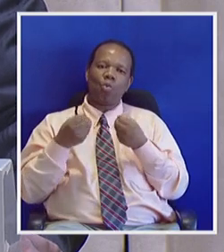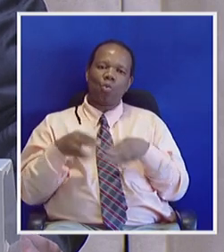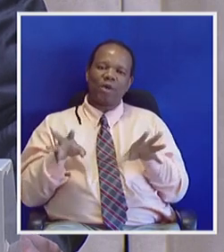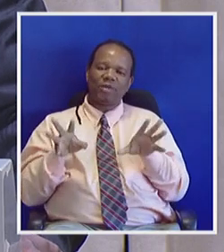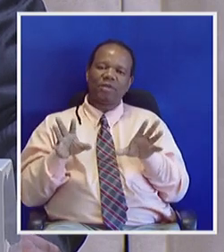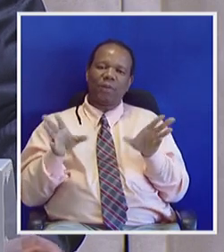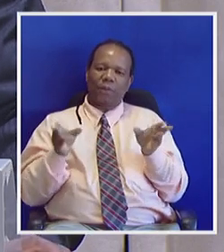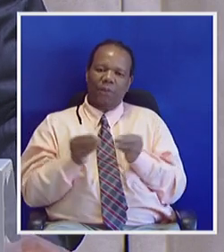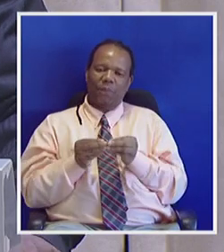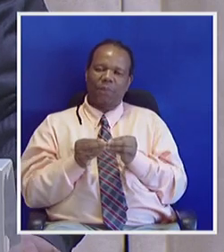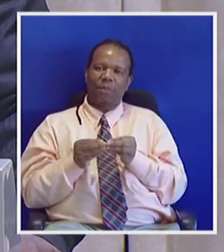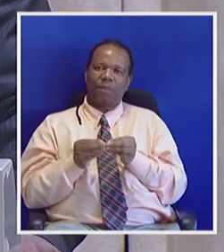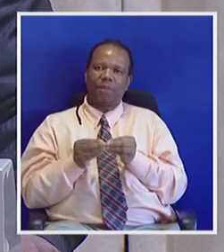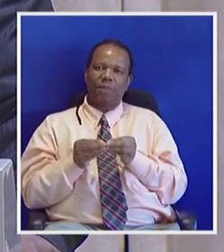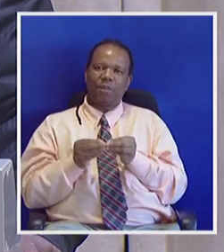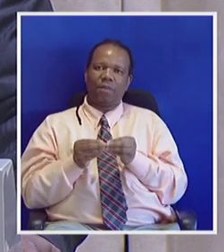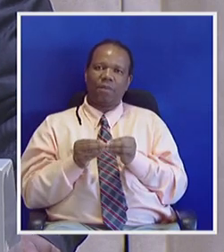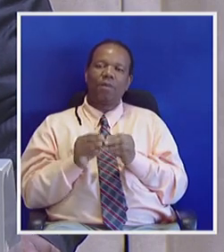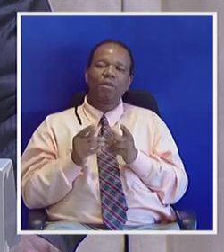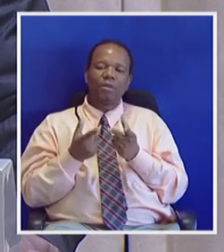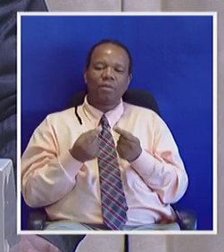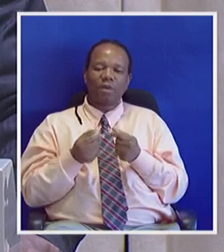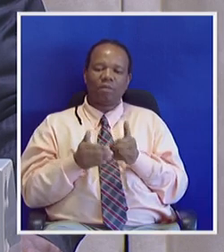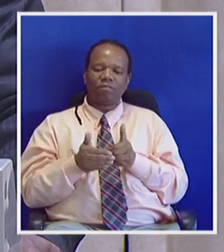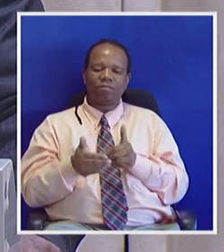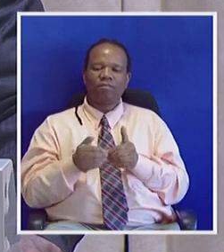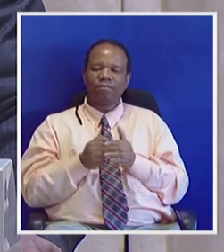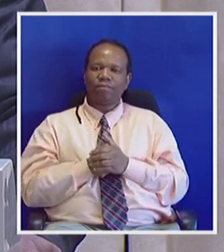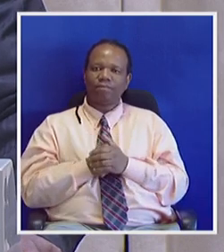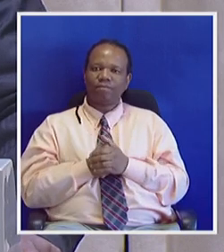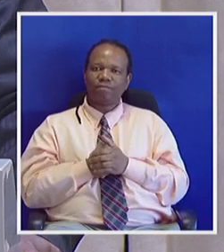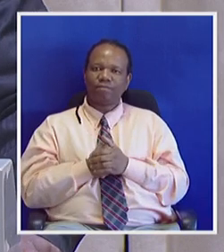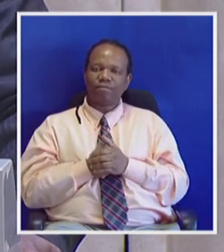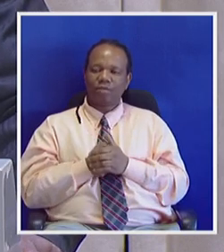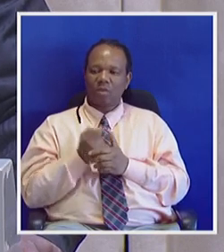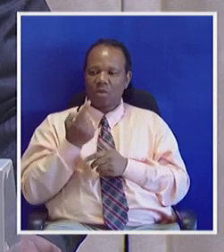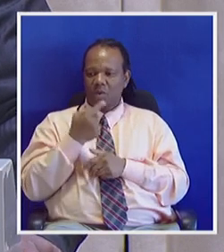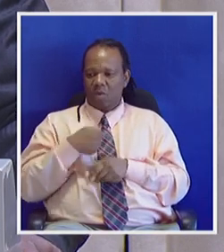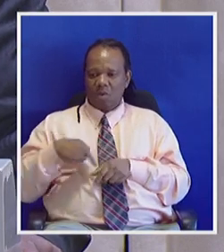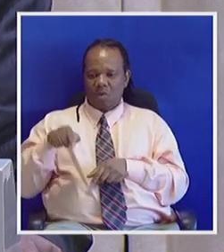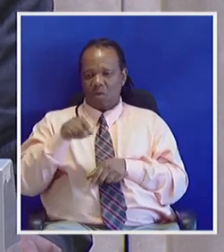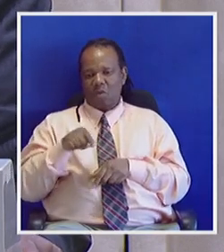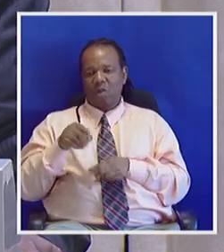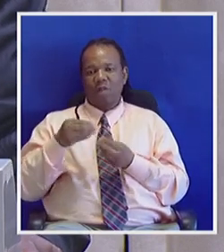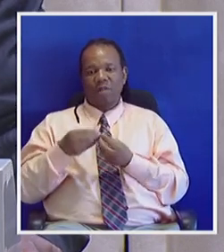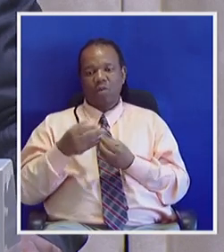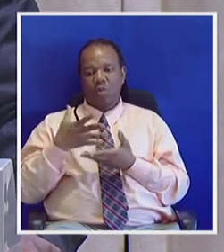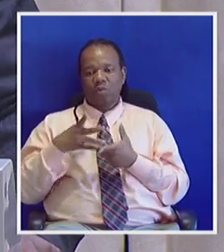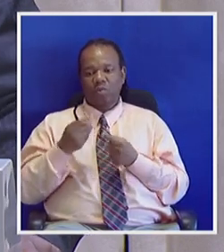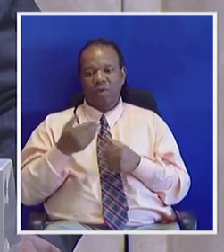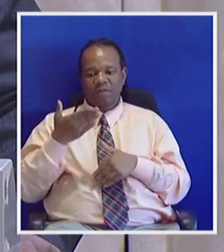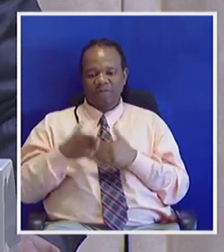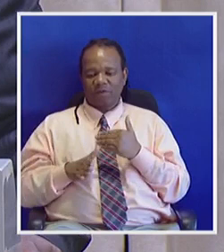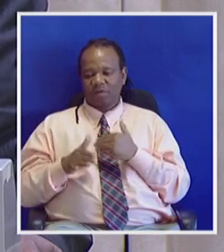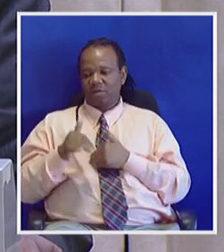from that. So that is being done. Now, obviously, all of us would want everything to be done yesterday. I